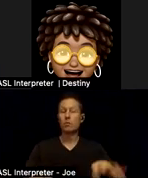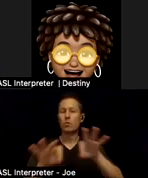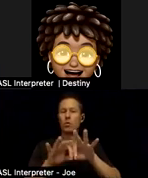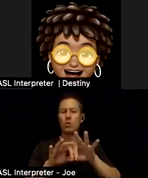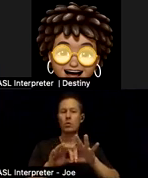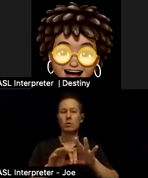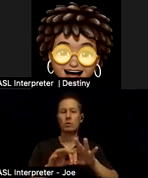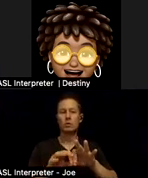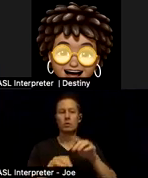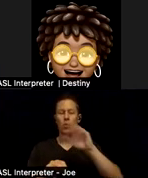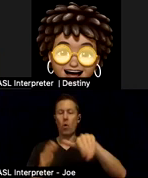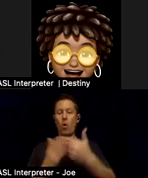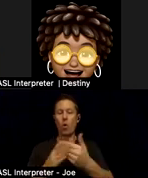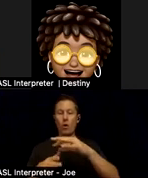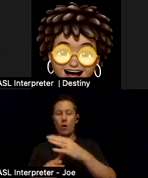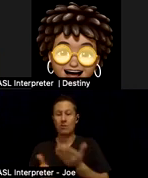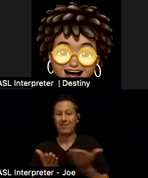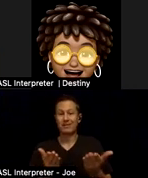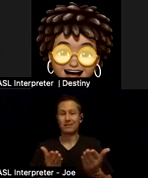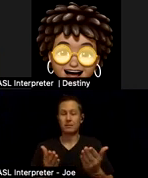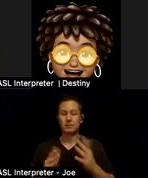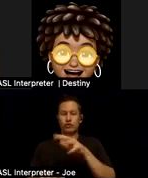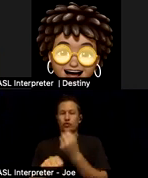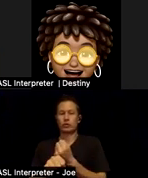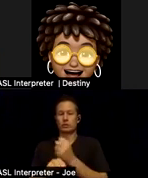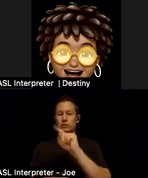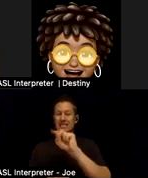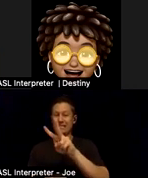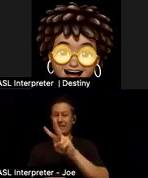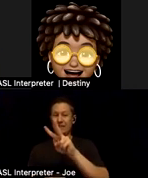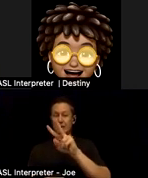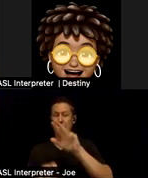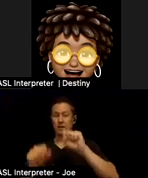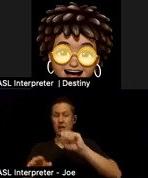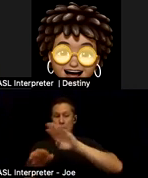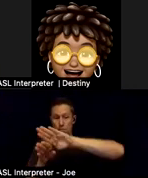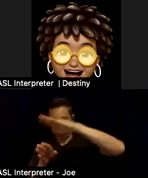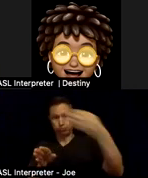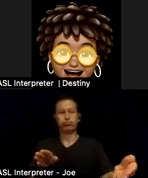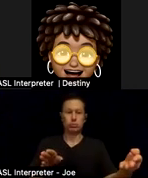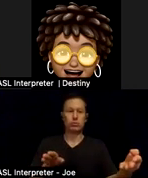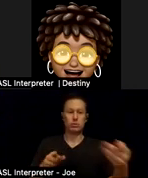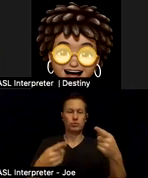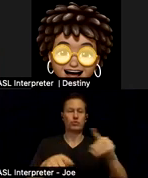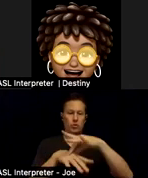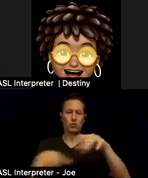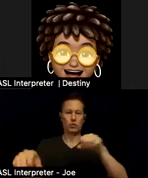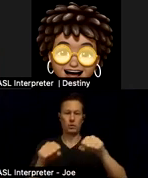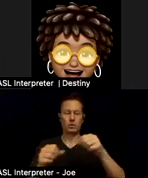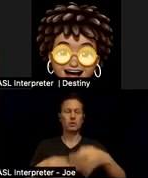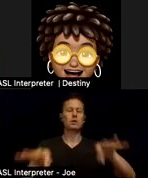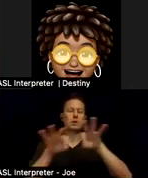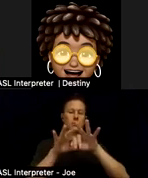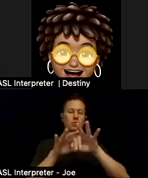secured. TVs, computer monitors, those can turn into flying projectiles during an earthquake. So it's really important that you get these